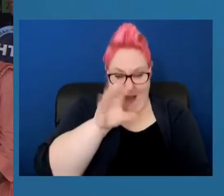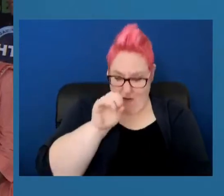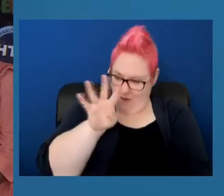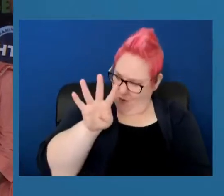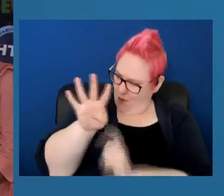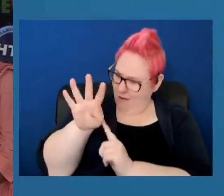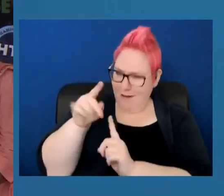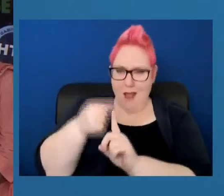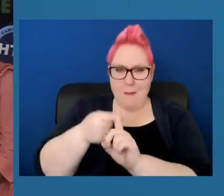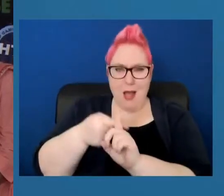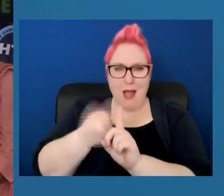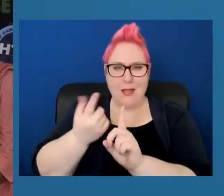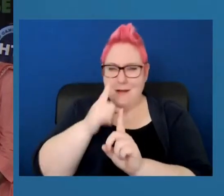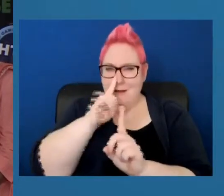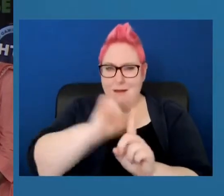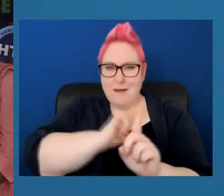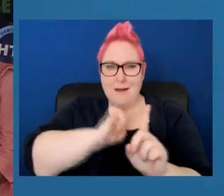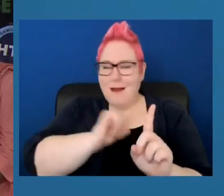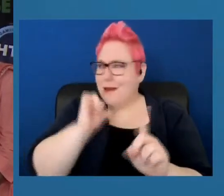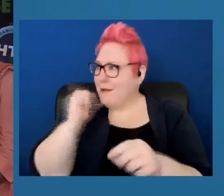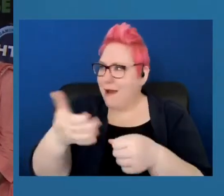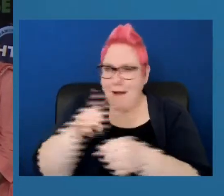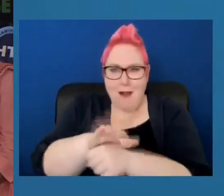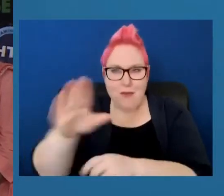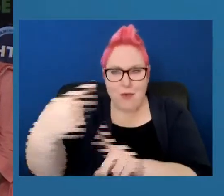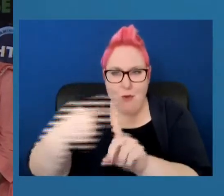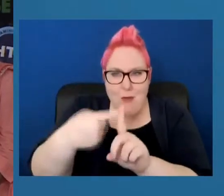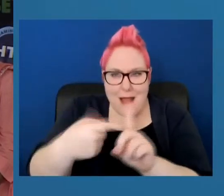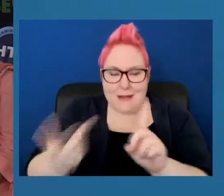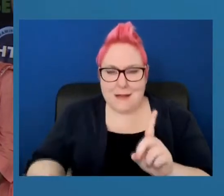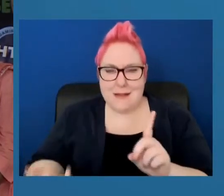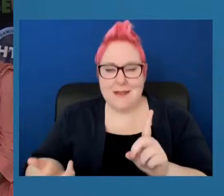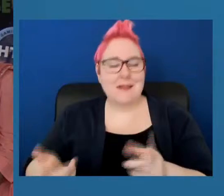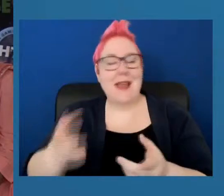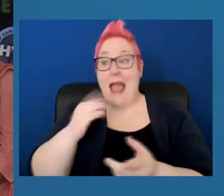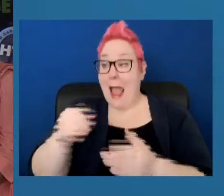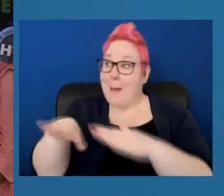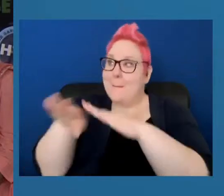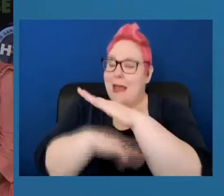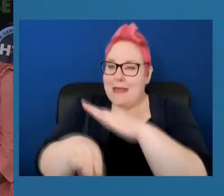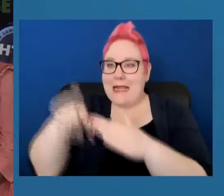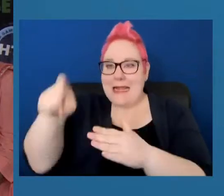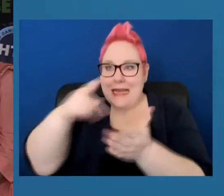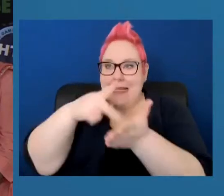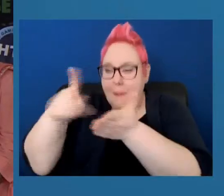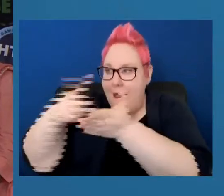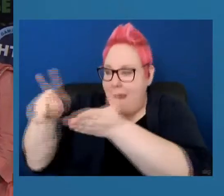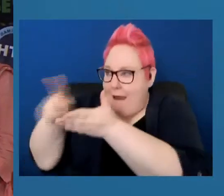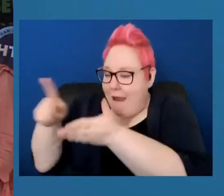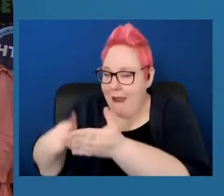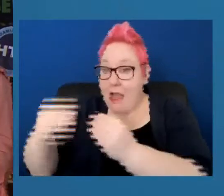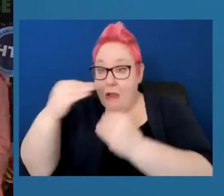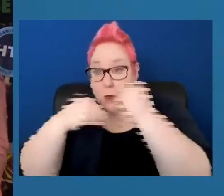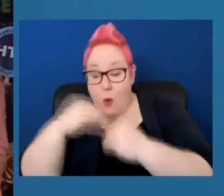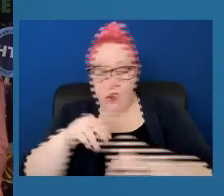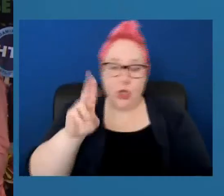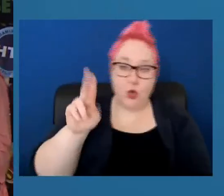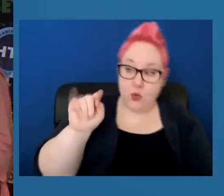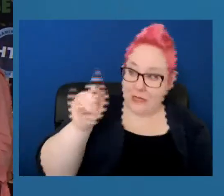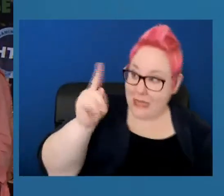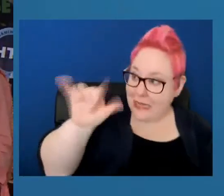even cover rent, much less the other basic necessities like groceries and utilities and health